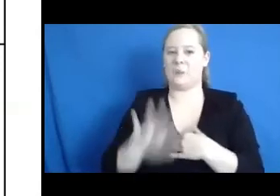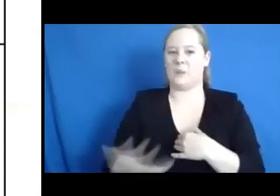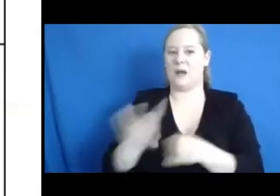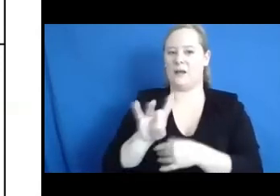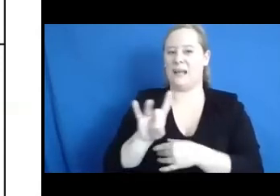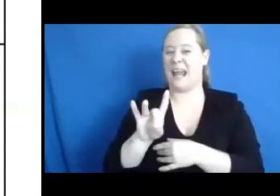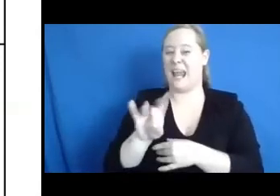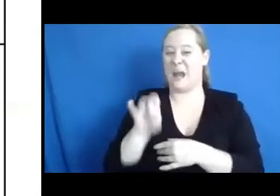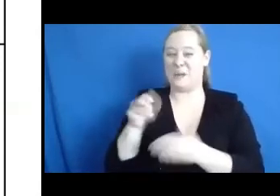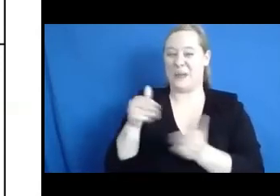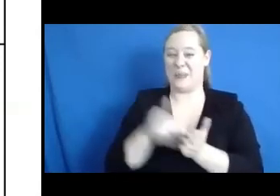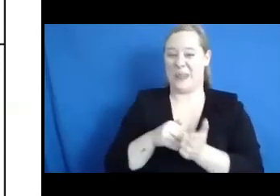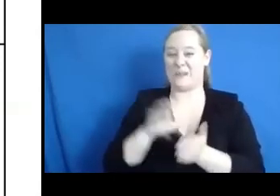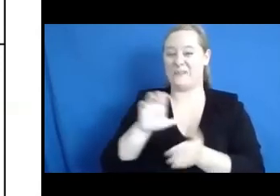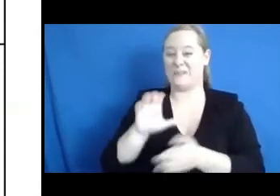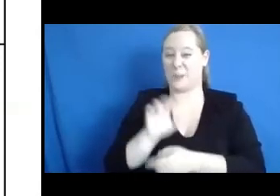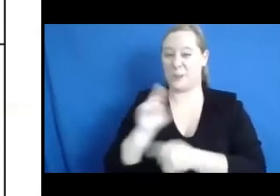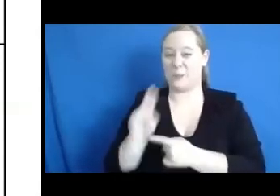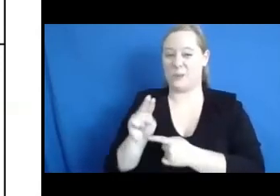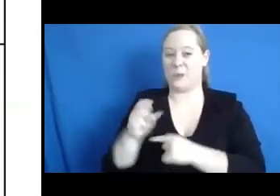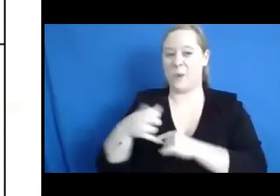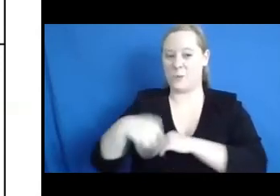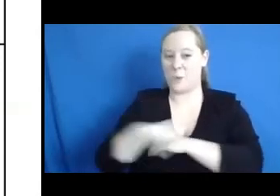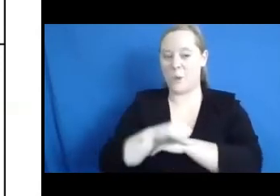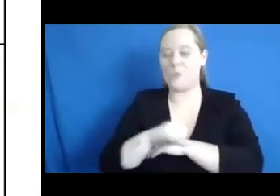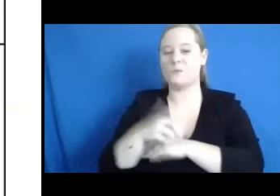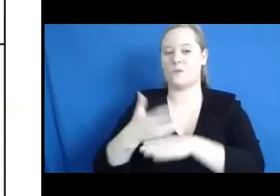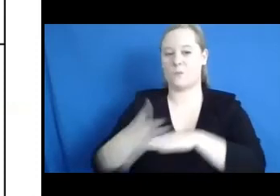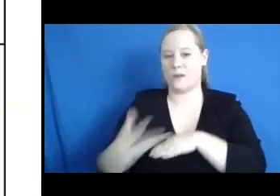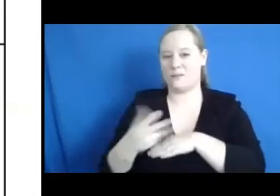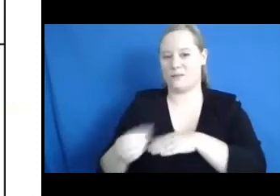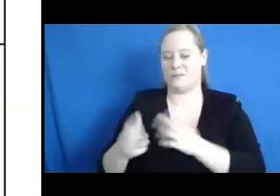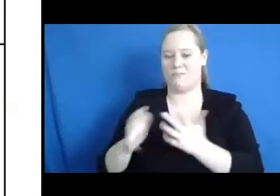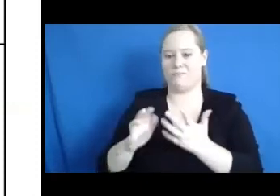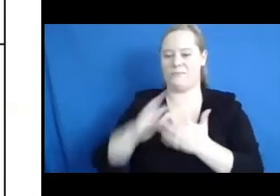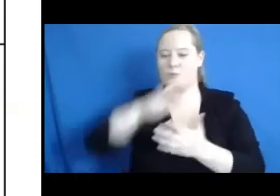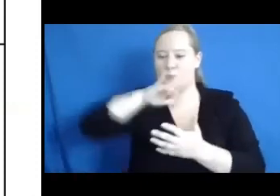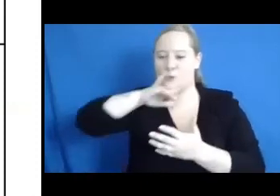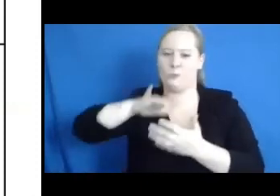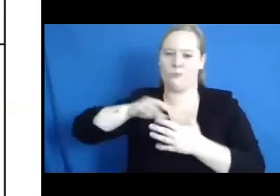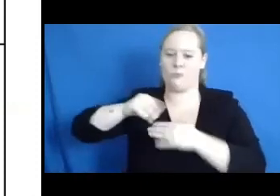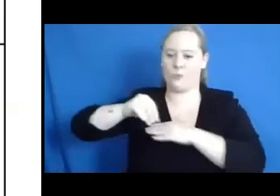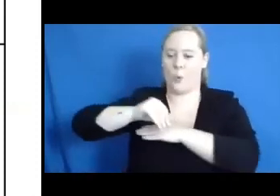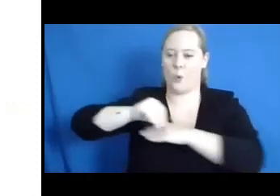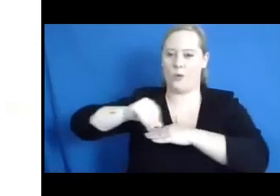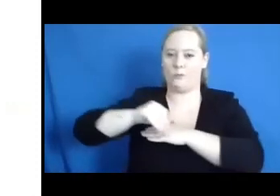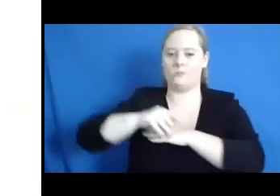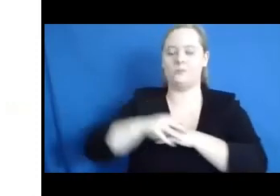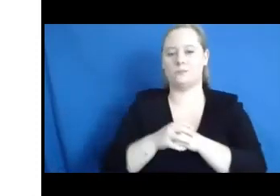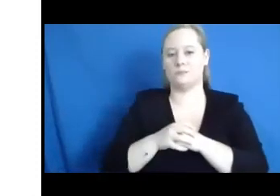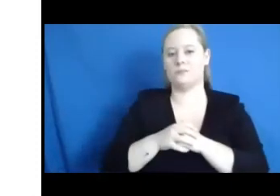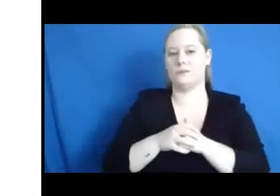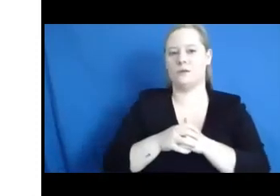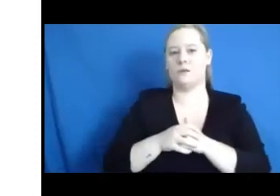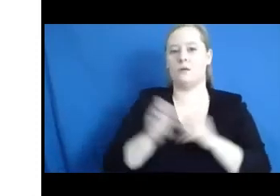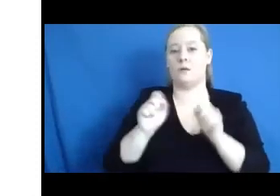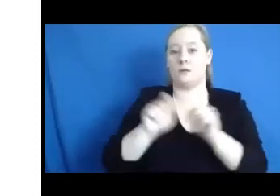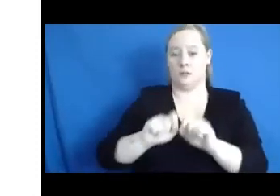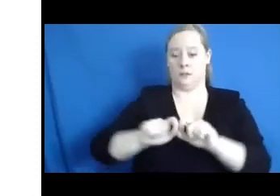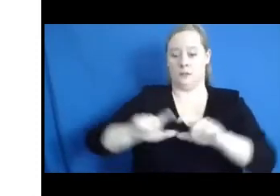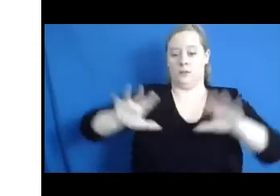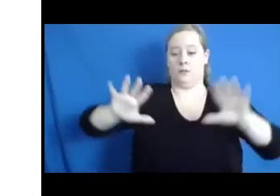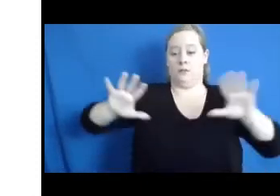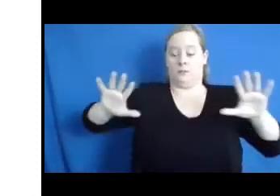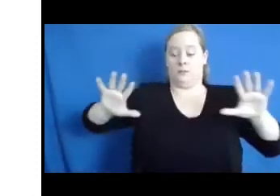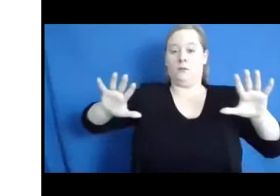cubic yards of waste and contaminated soils. So zooming in on the landfill a little here, you